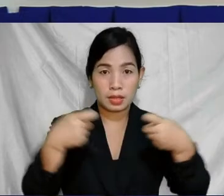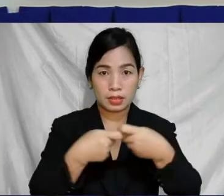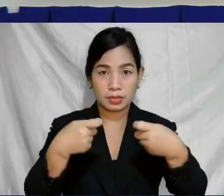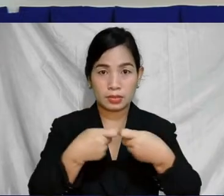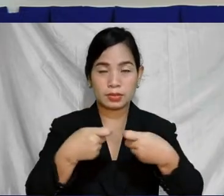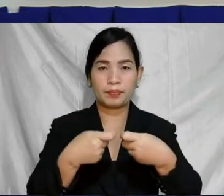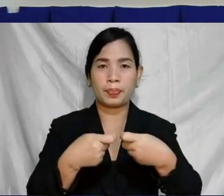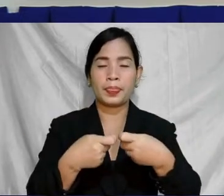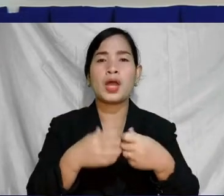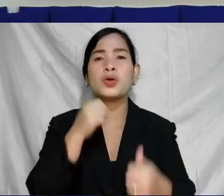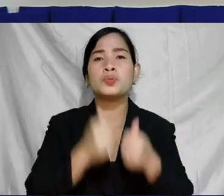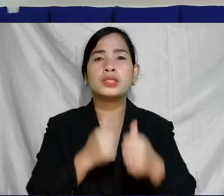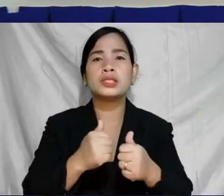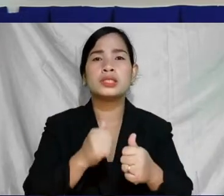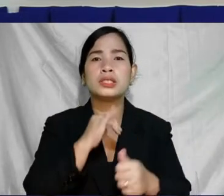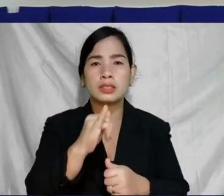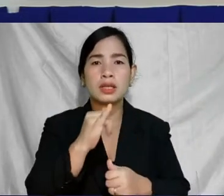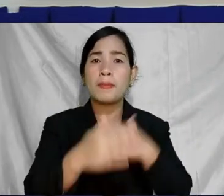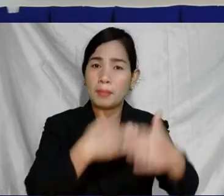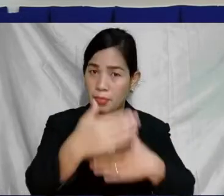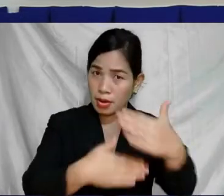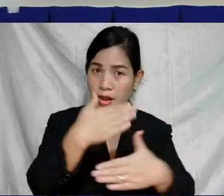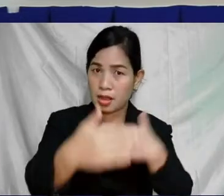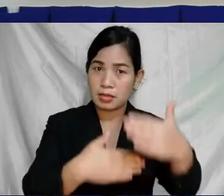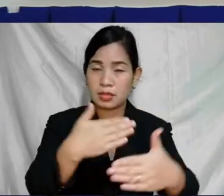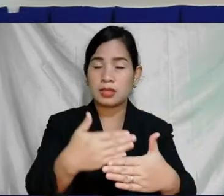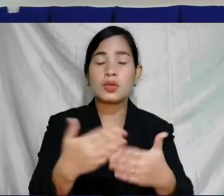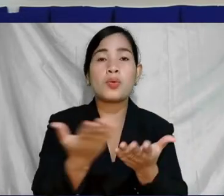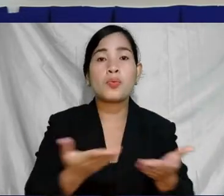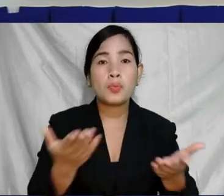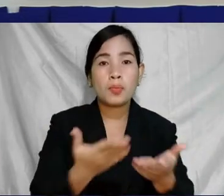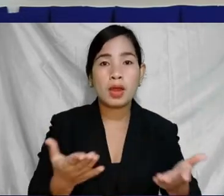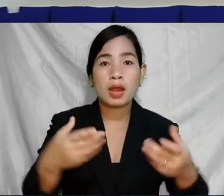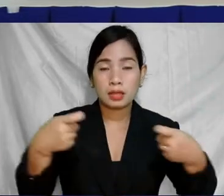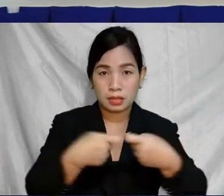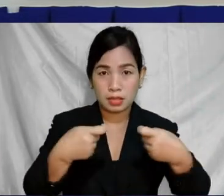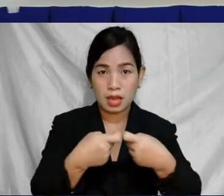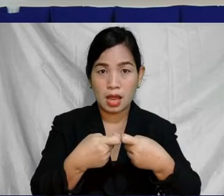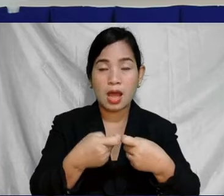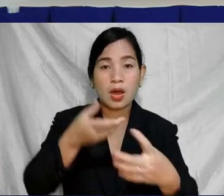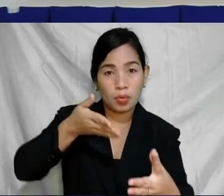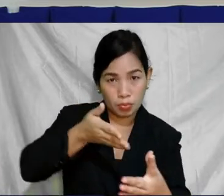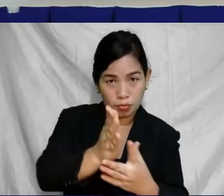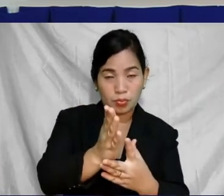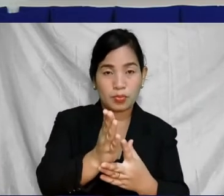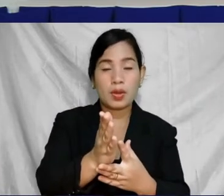the process by which electric current is passed through a substance to effect a chemical